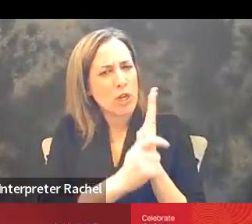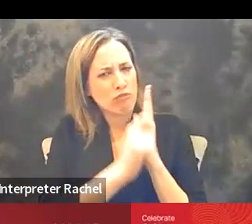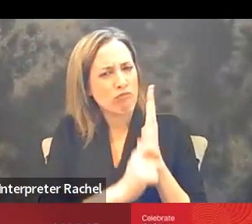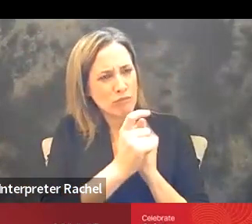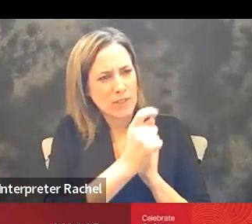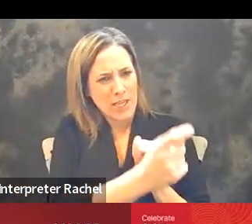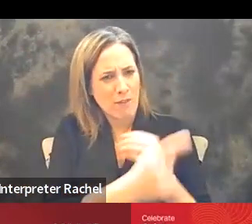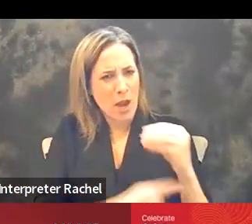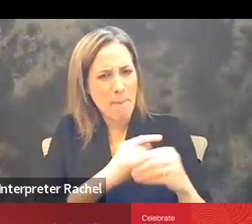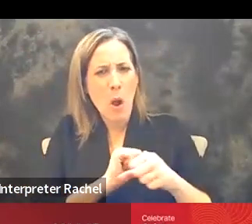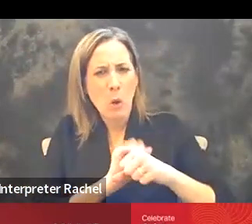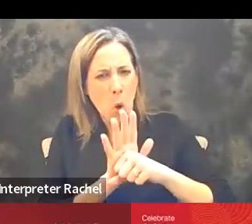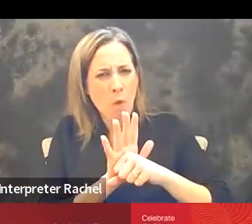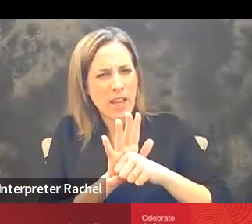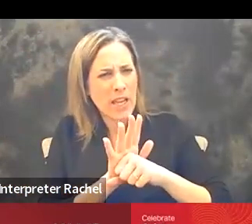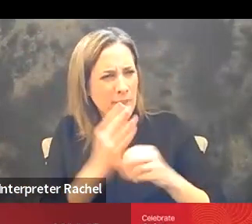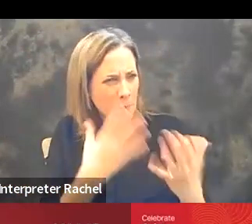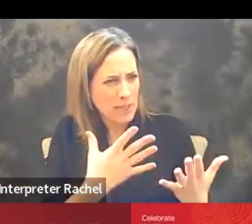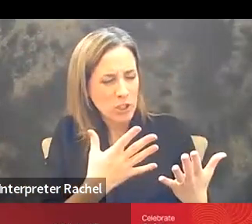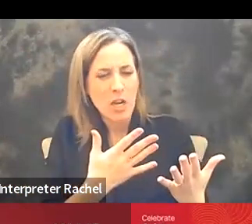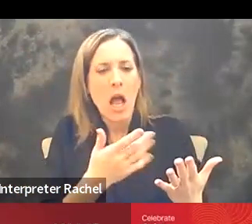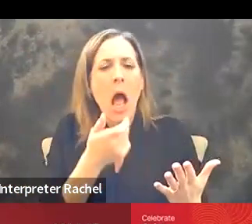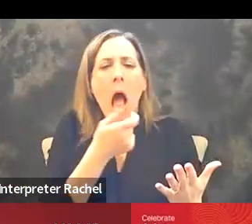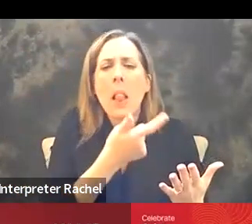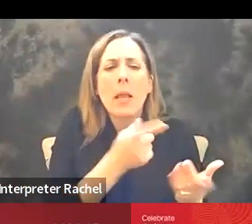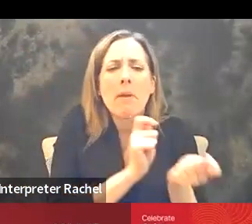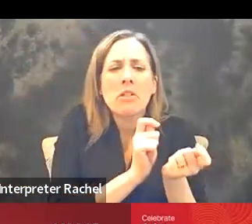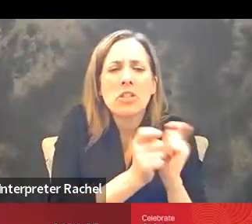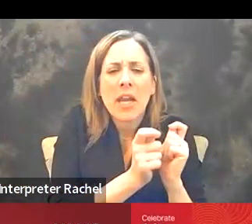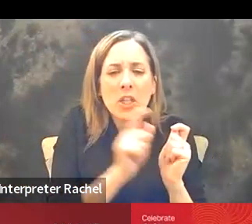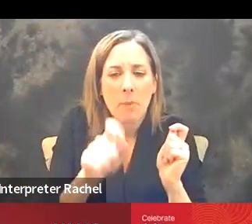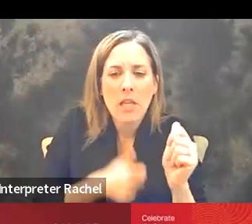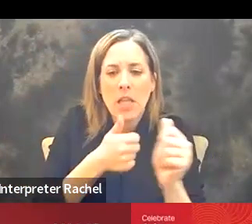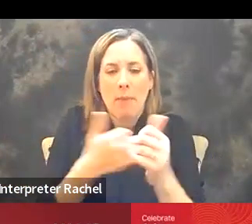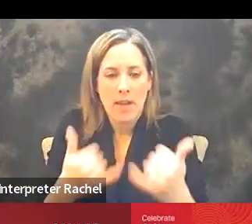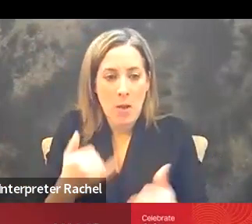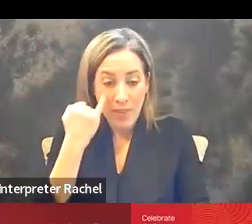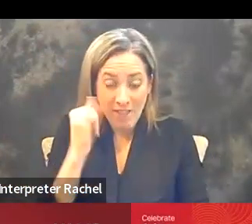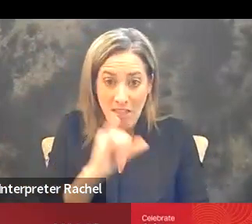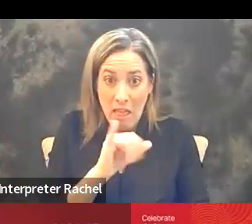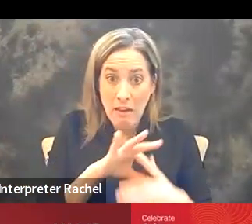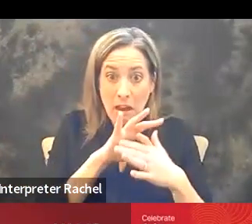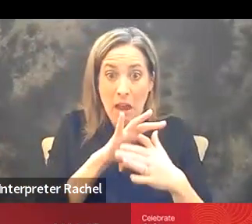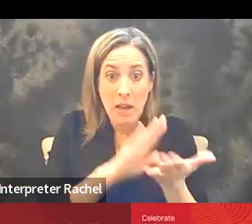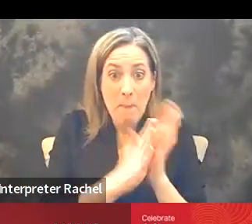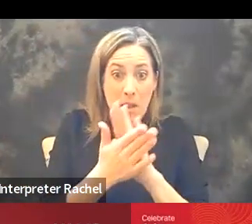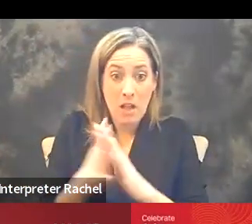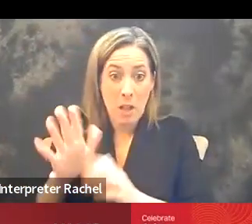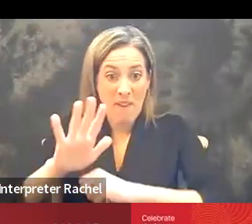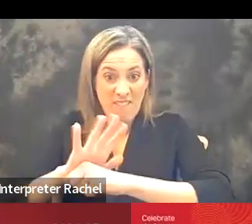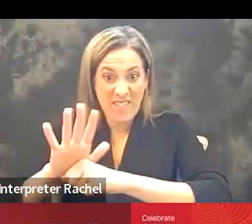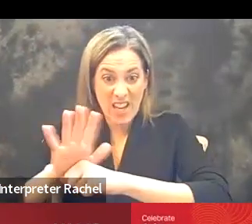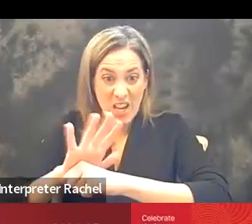thing called COVID, you know, there's some things, few little things that changed and we need to update that. Well, if you turn that content into a video that